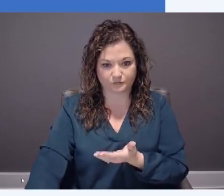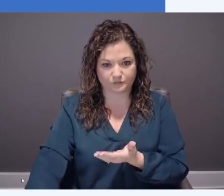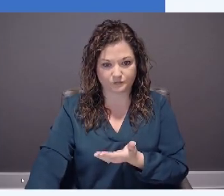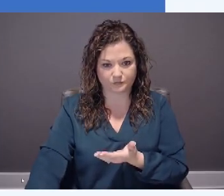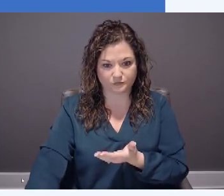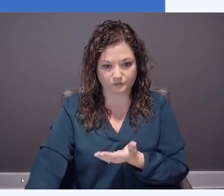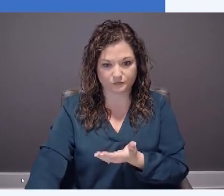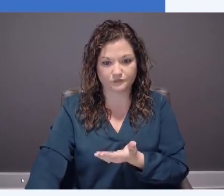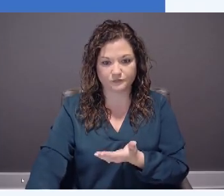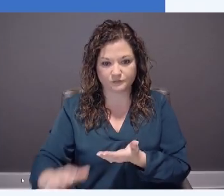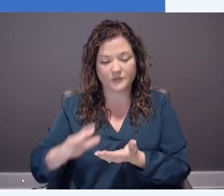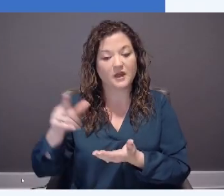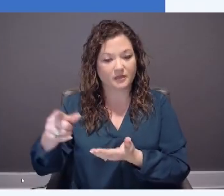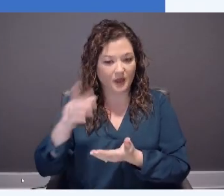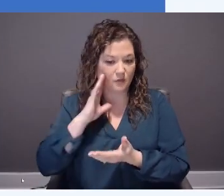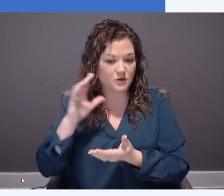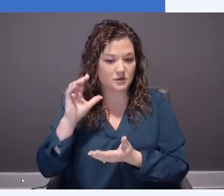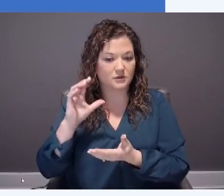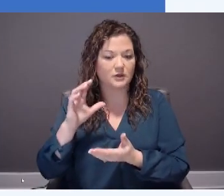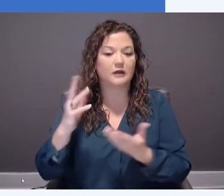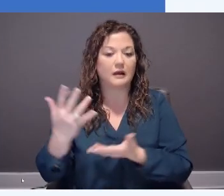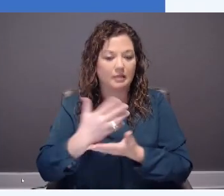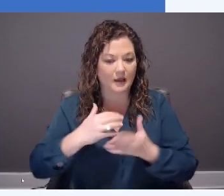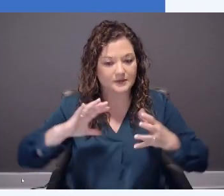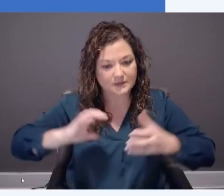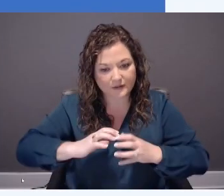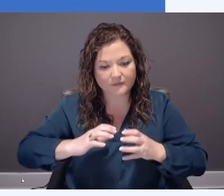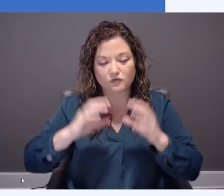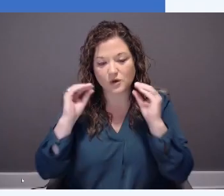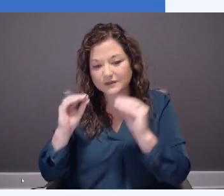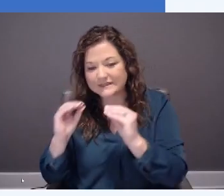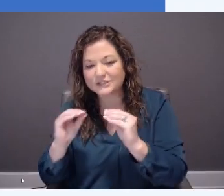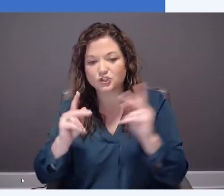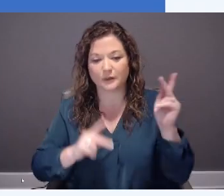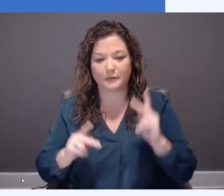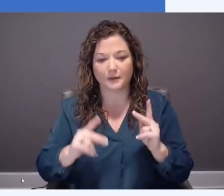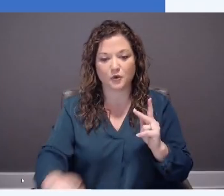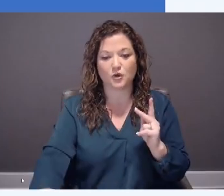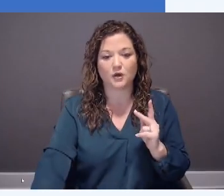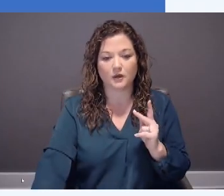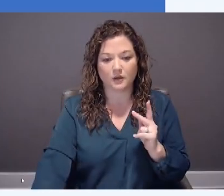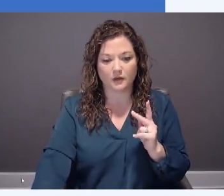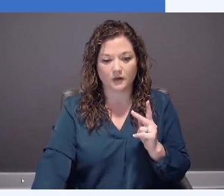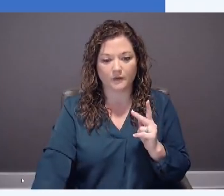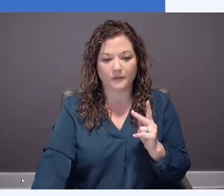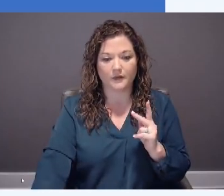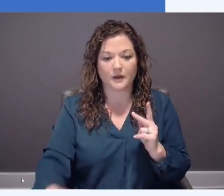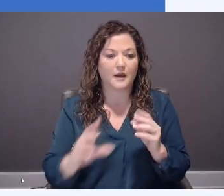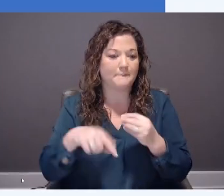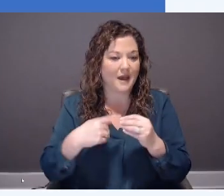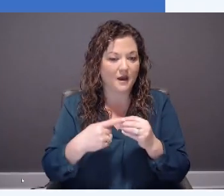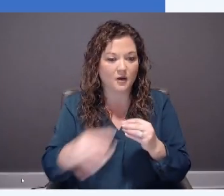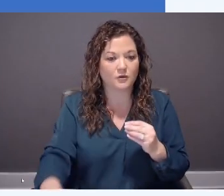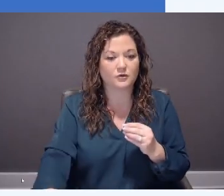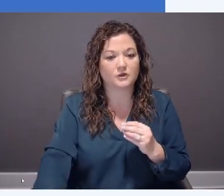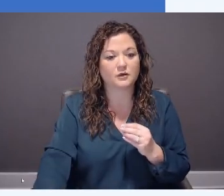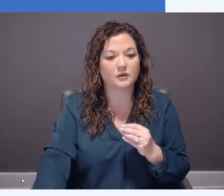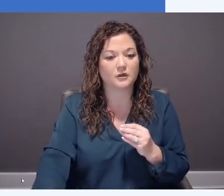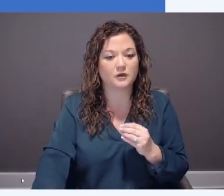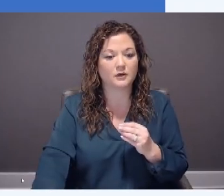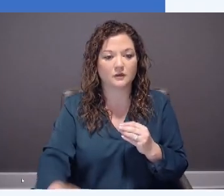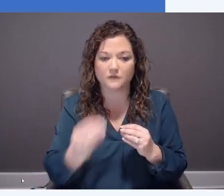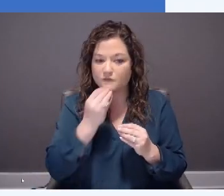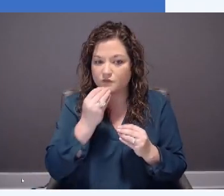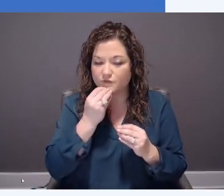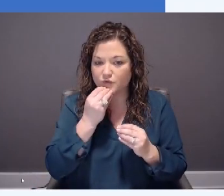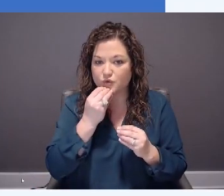within the schools in terms of educating folks about food waste diversion and composting, community gardens,